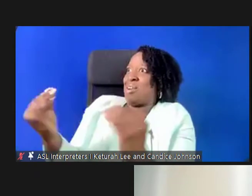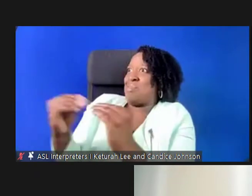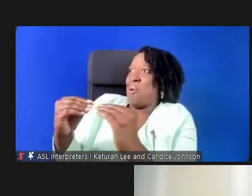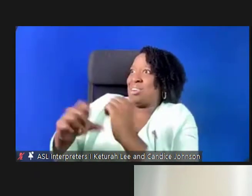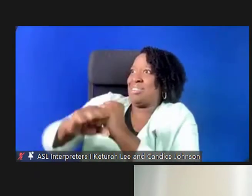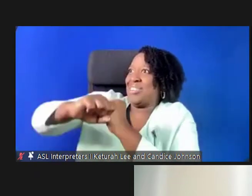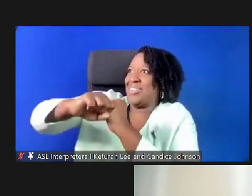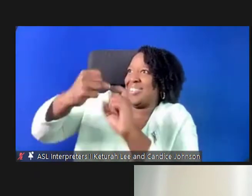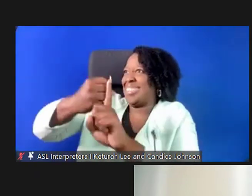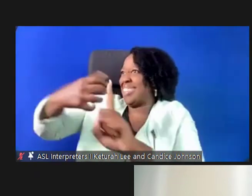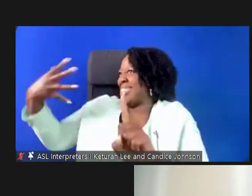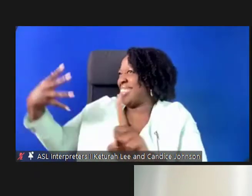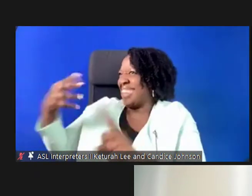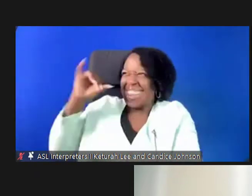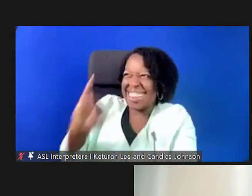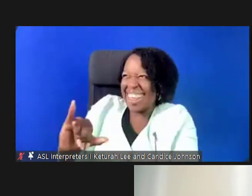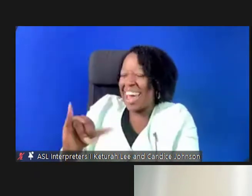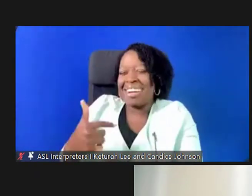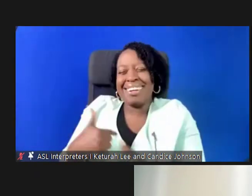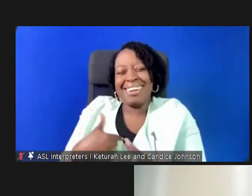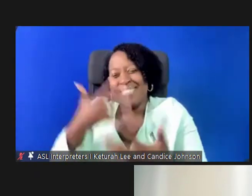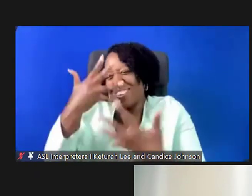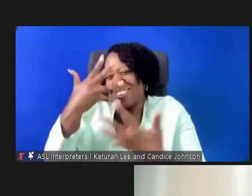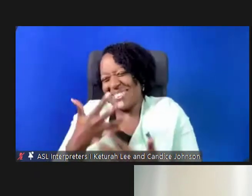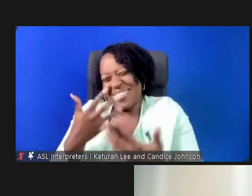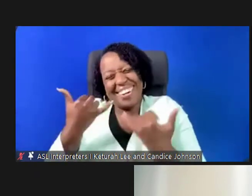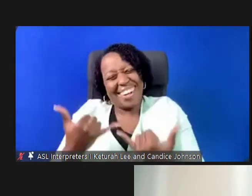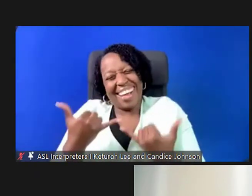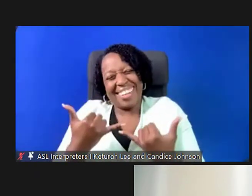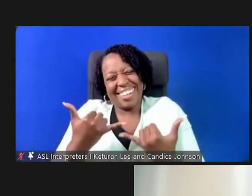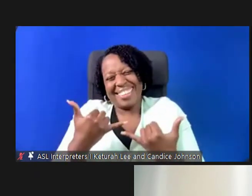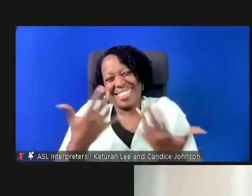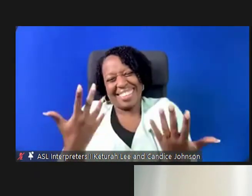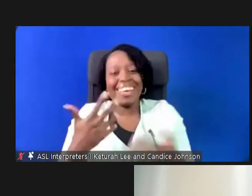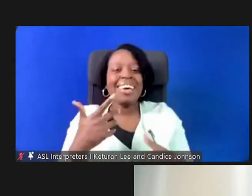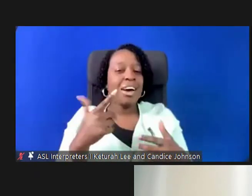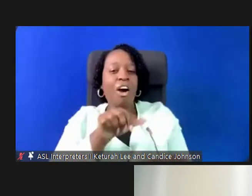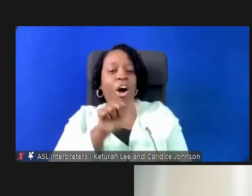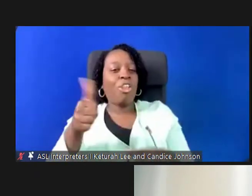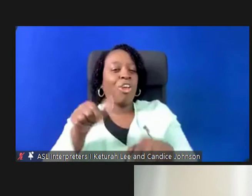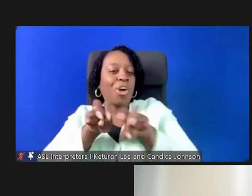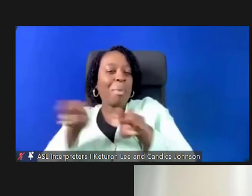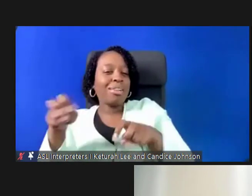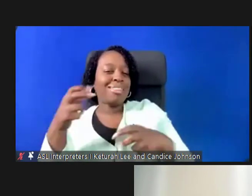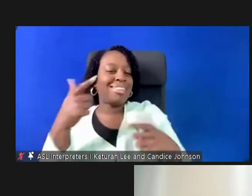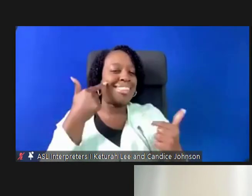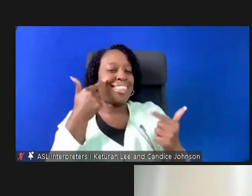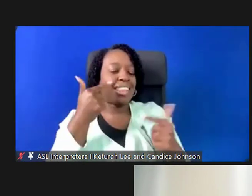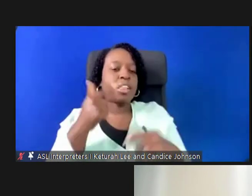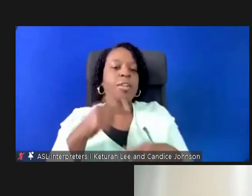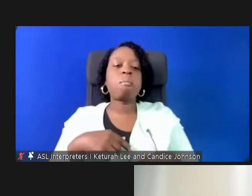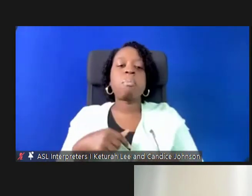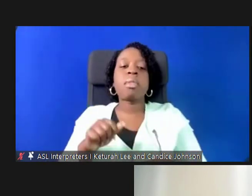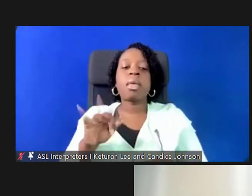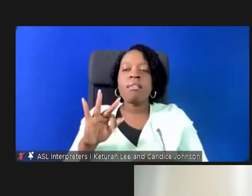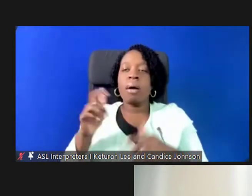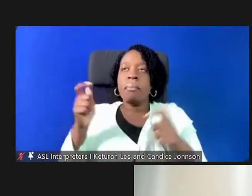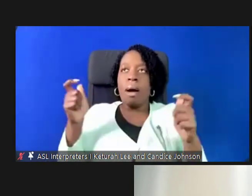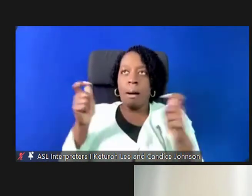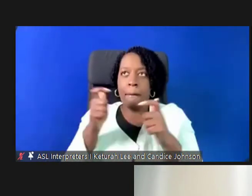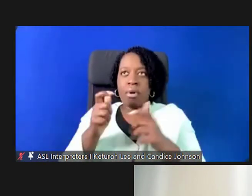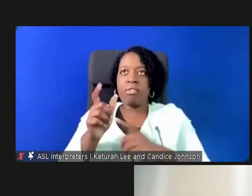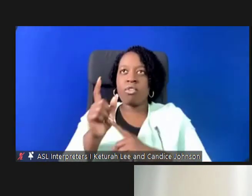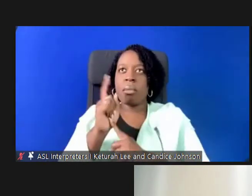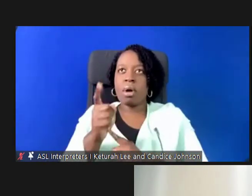But Karen and Ashwin, your thoughts are really helpful for me. And I think if I'm humble for a moment, I can think about how many times